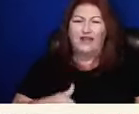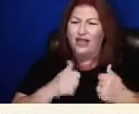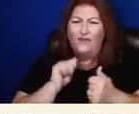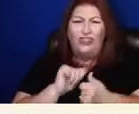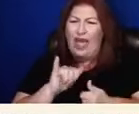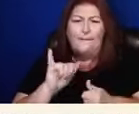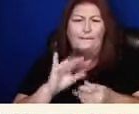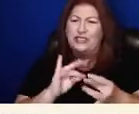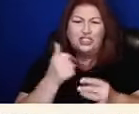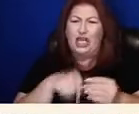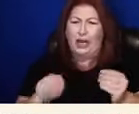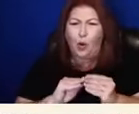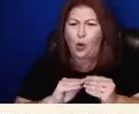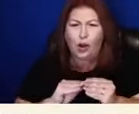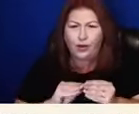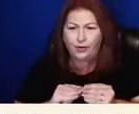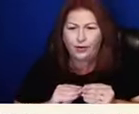anymore.